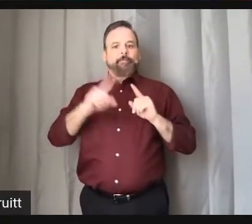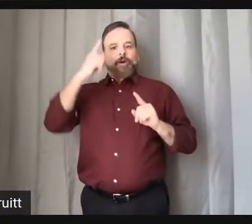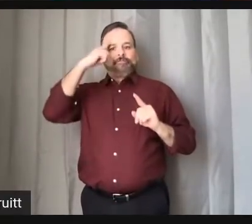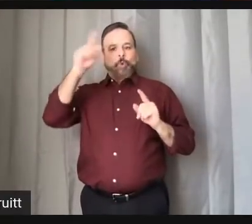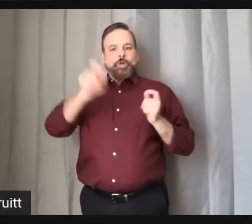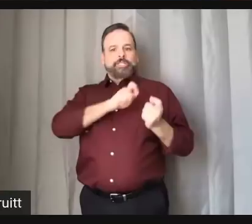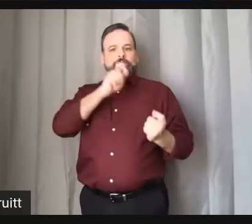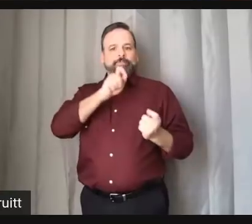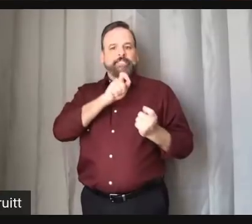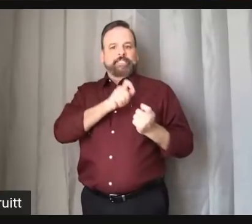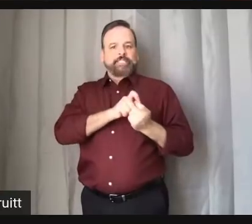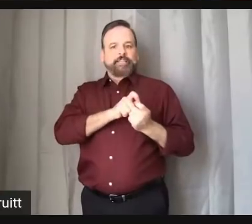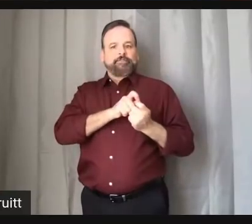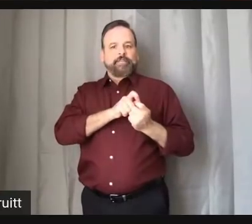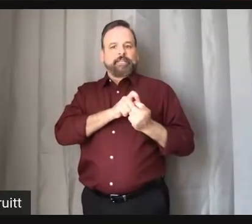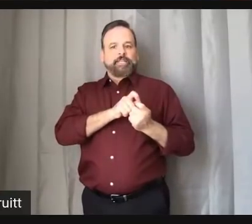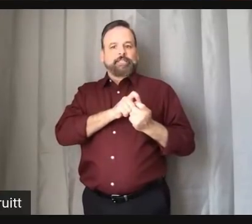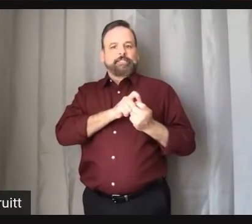But for specifics,